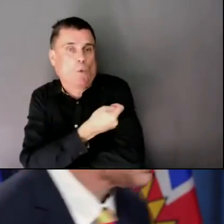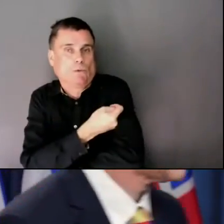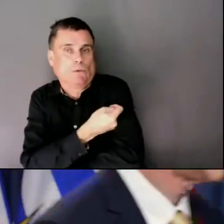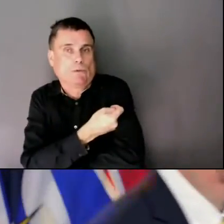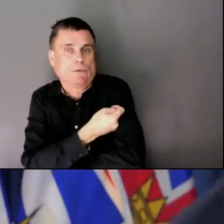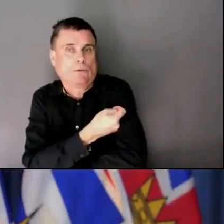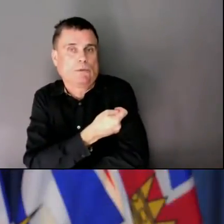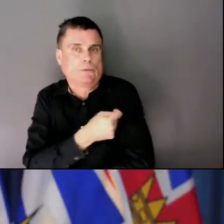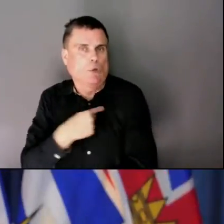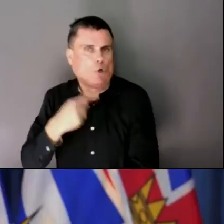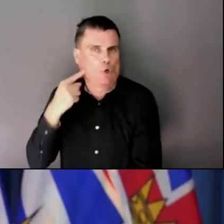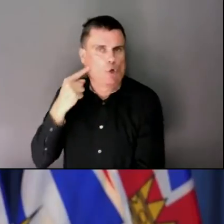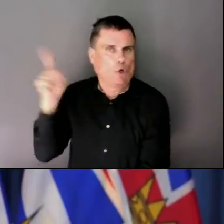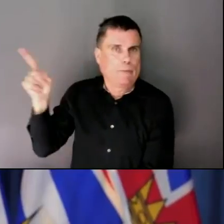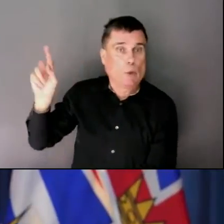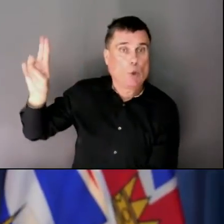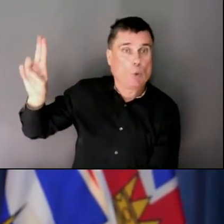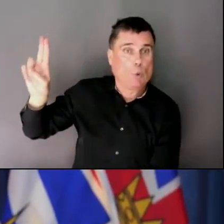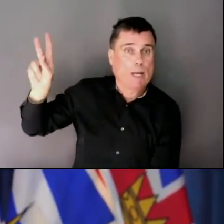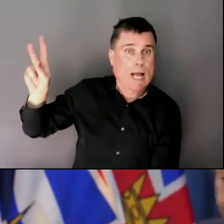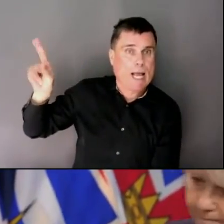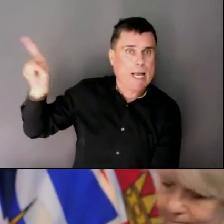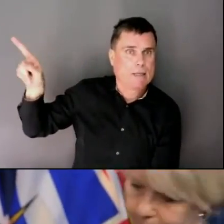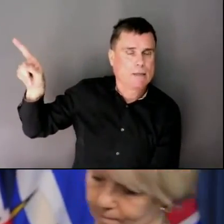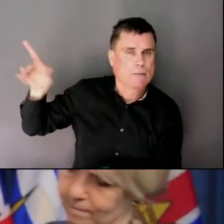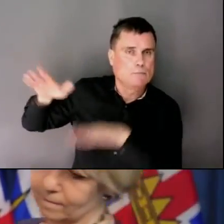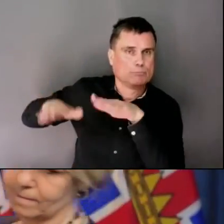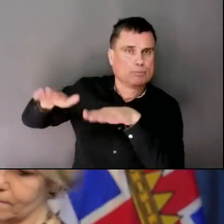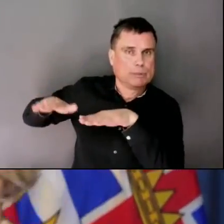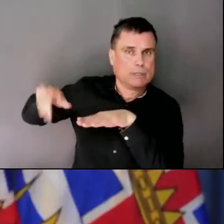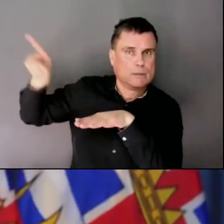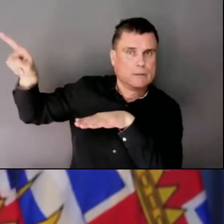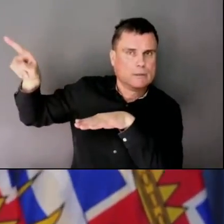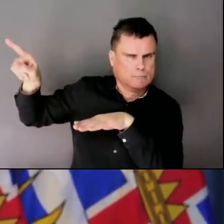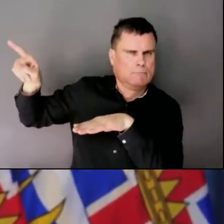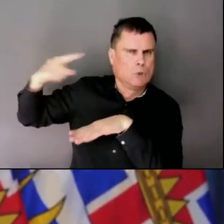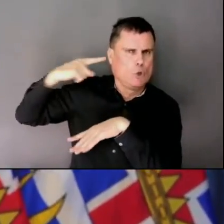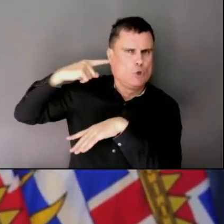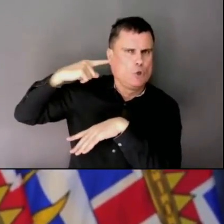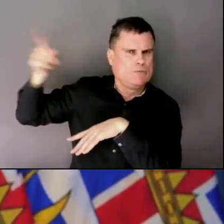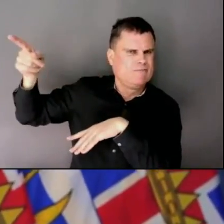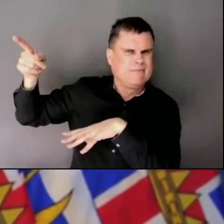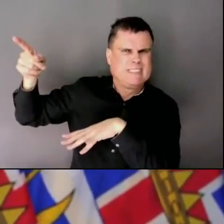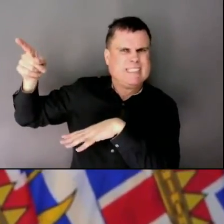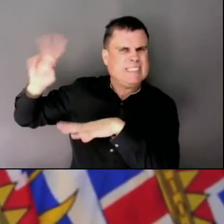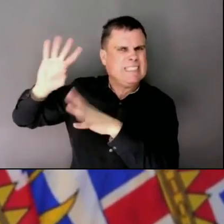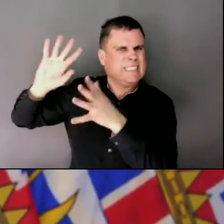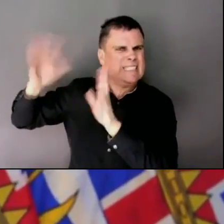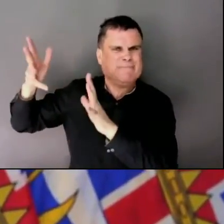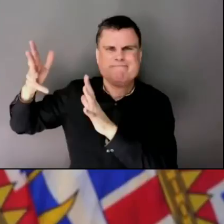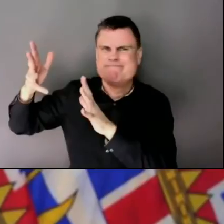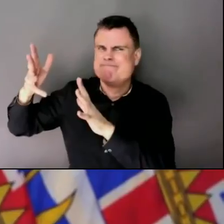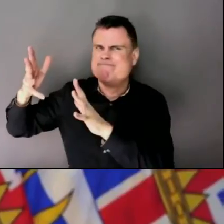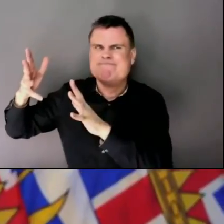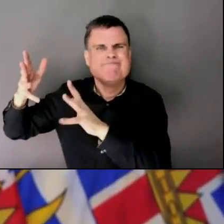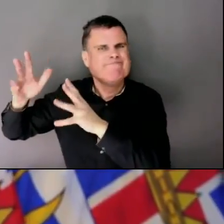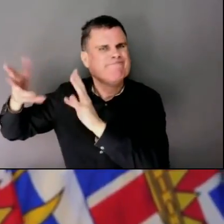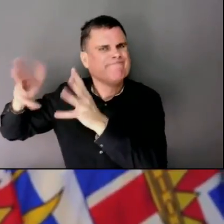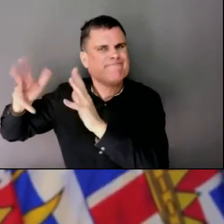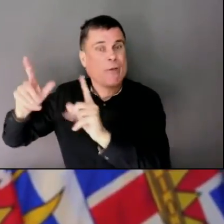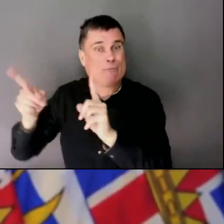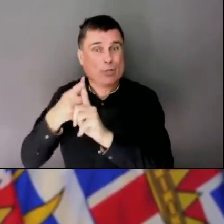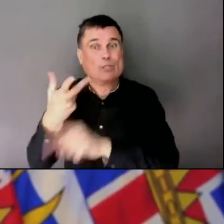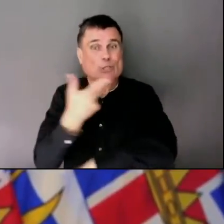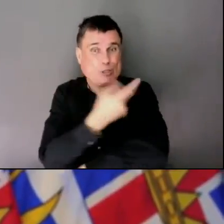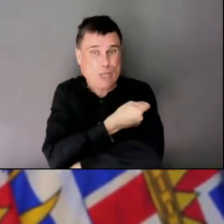UK. I understand that there's lack of clinical data to support this sort of mix and match. But is the province considering something similar? And what